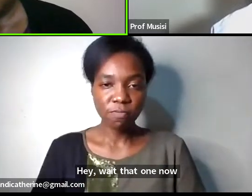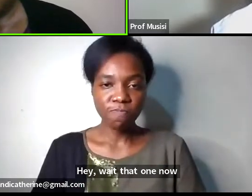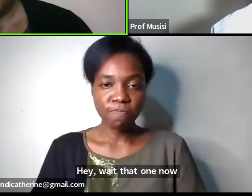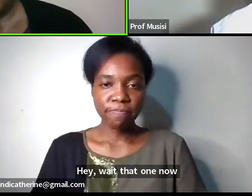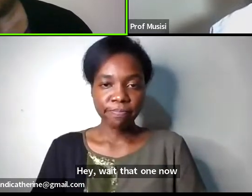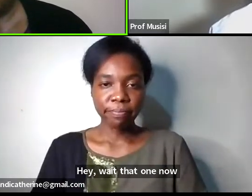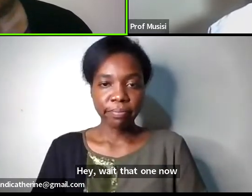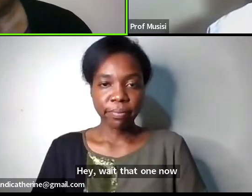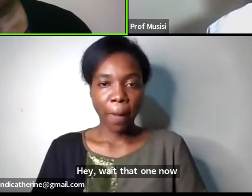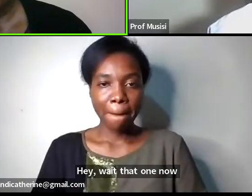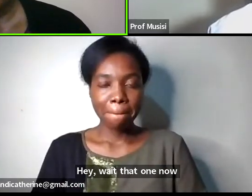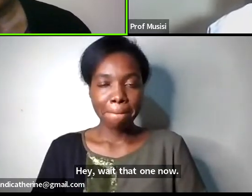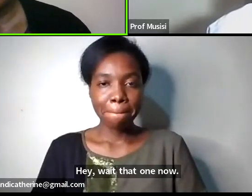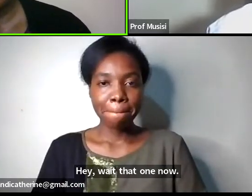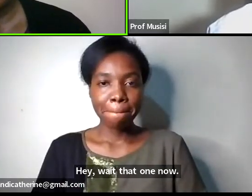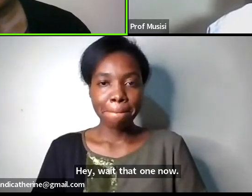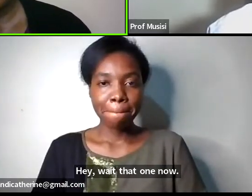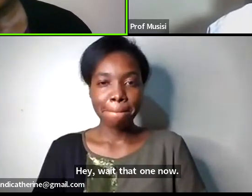Where are they to?